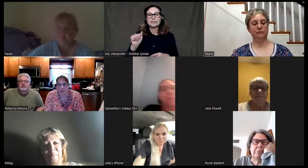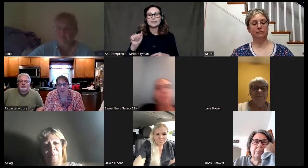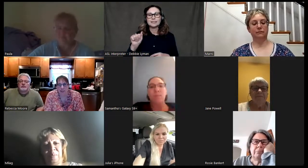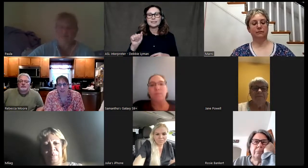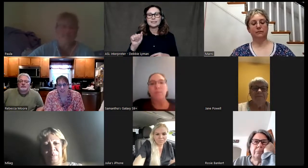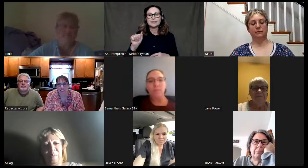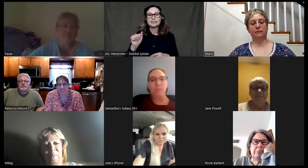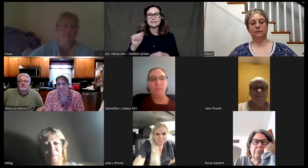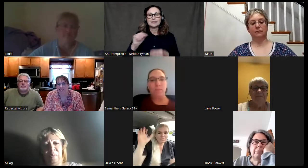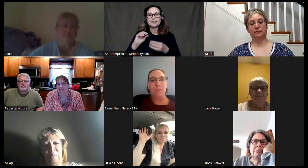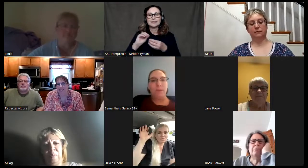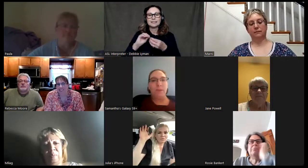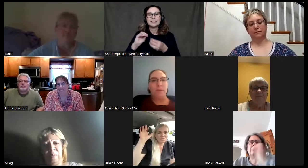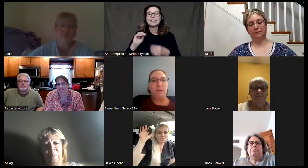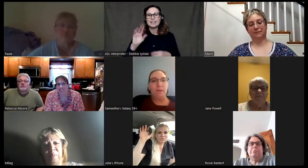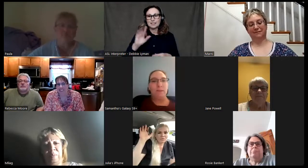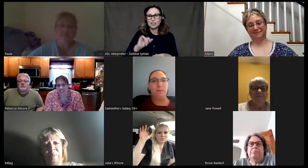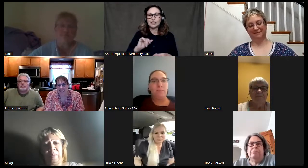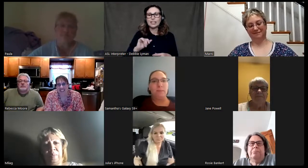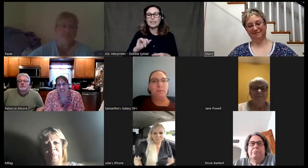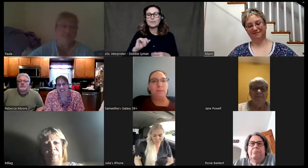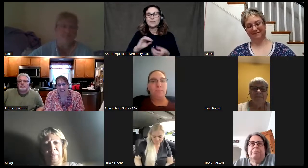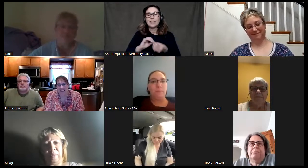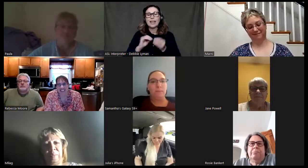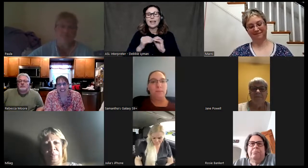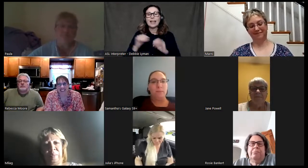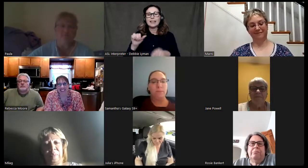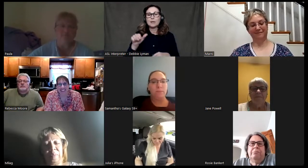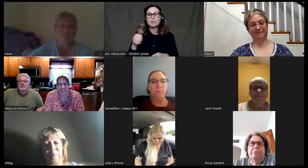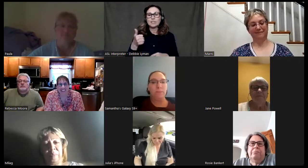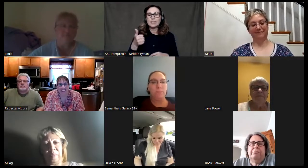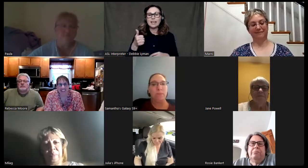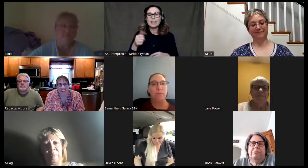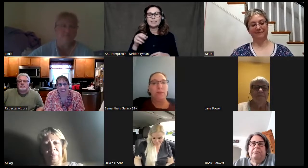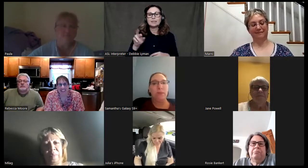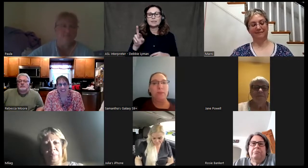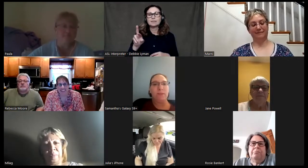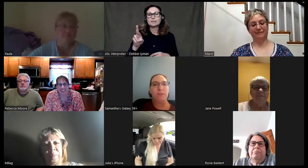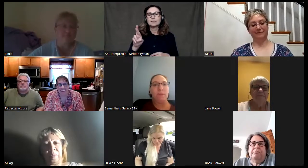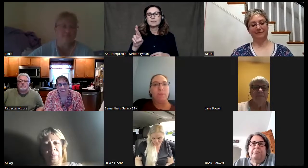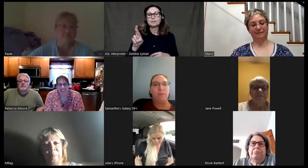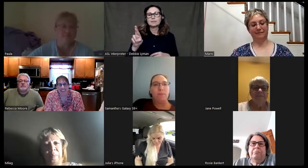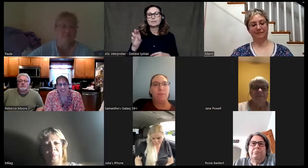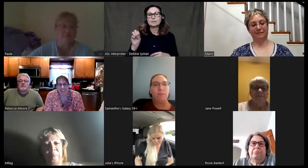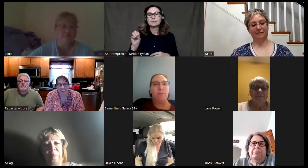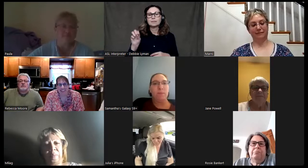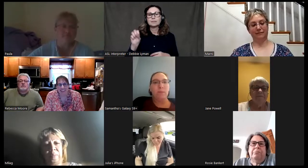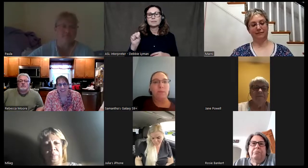Julia. And number 10.